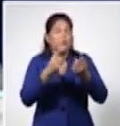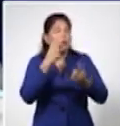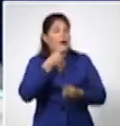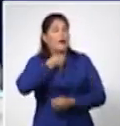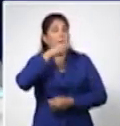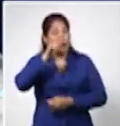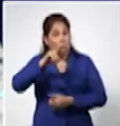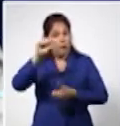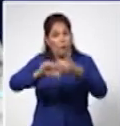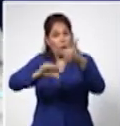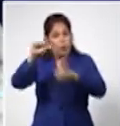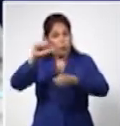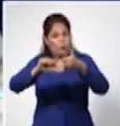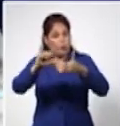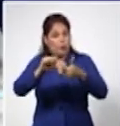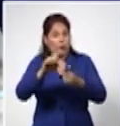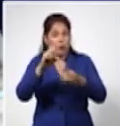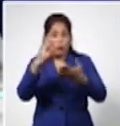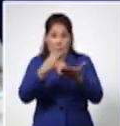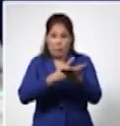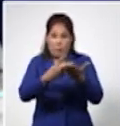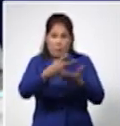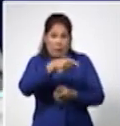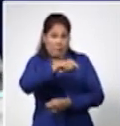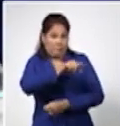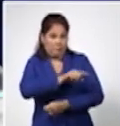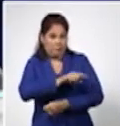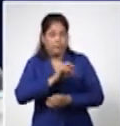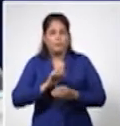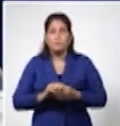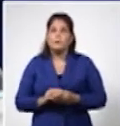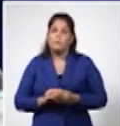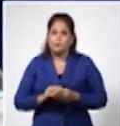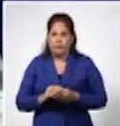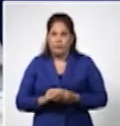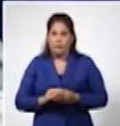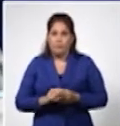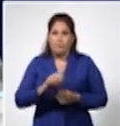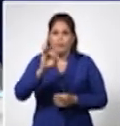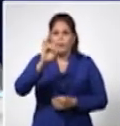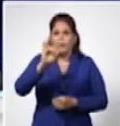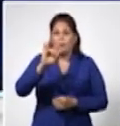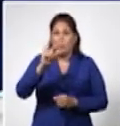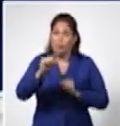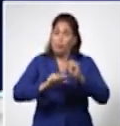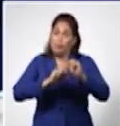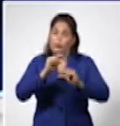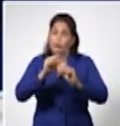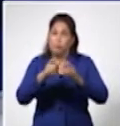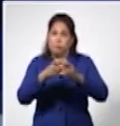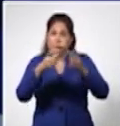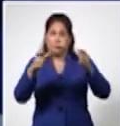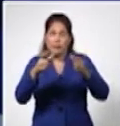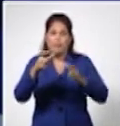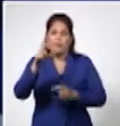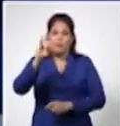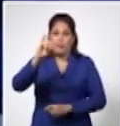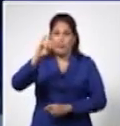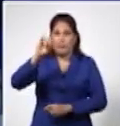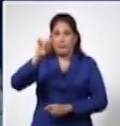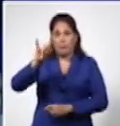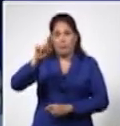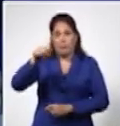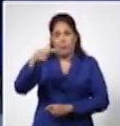virus. Of the 35 cases diagnosed yesterday, the source of infection linked to